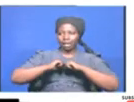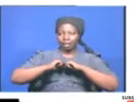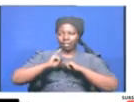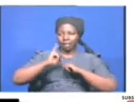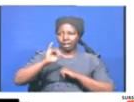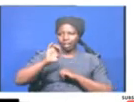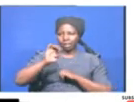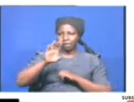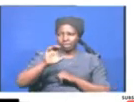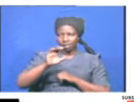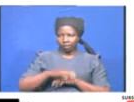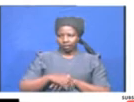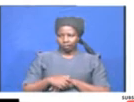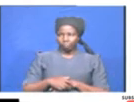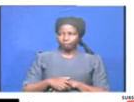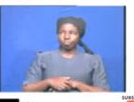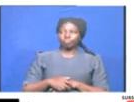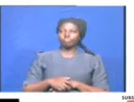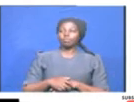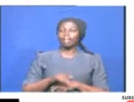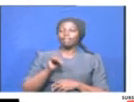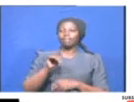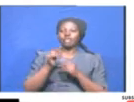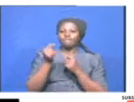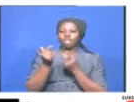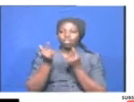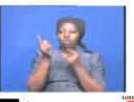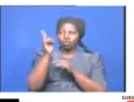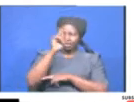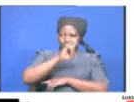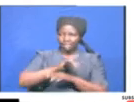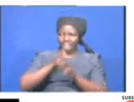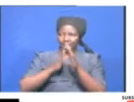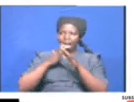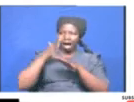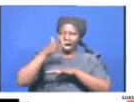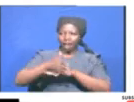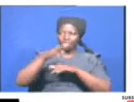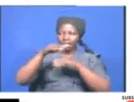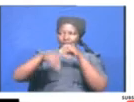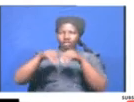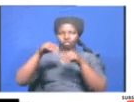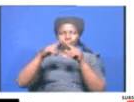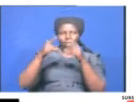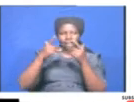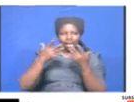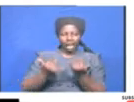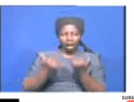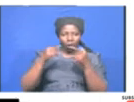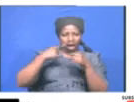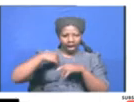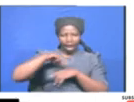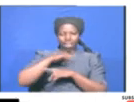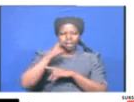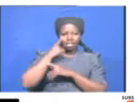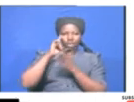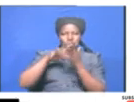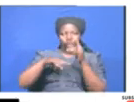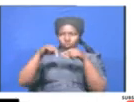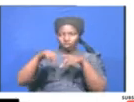was a few days after the elections. Mm-hmm. But what are we seeing today? What we are